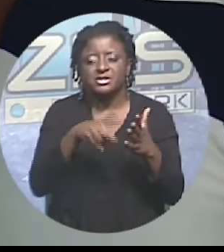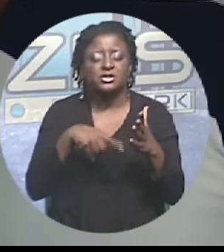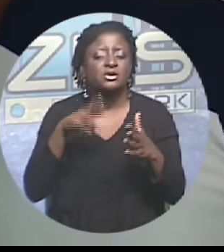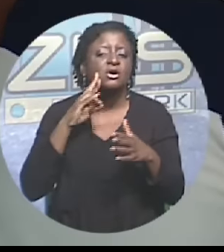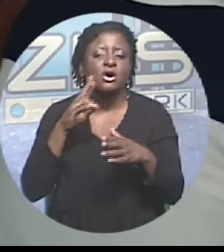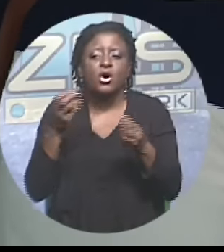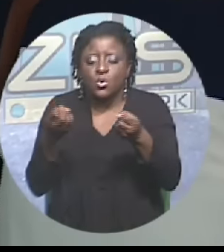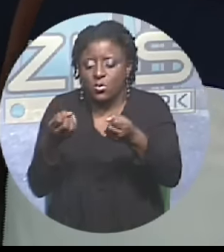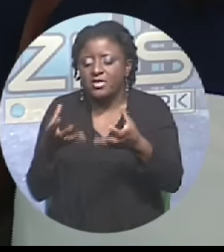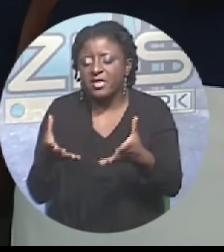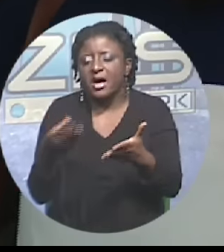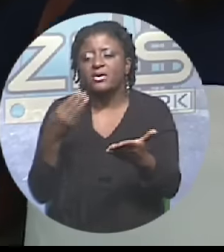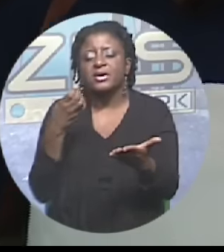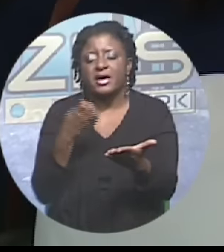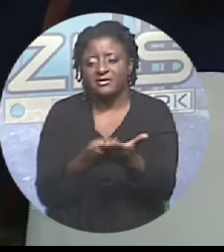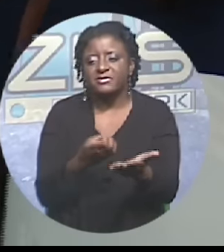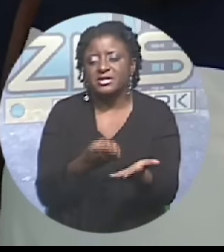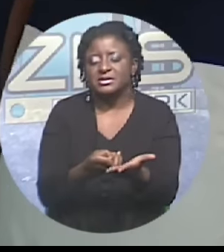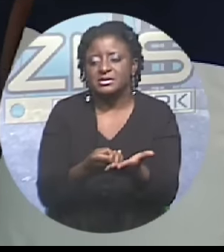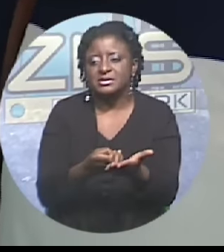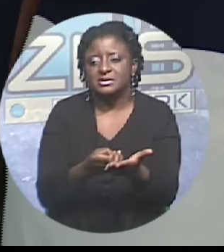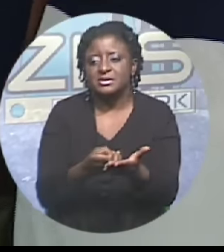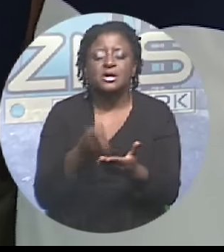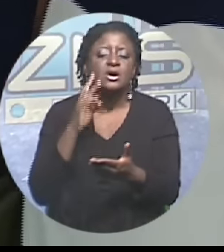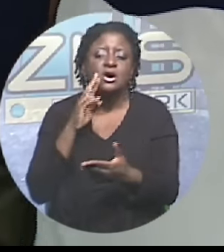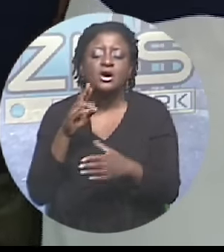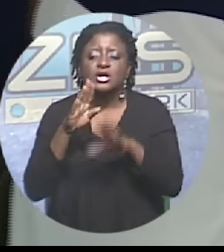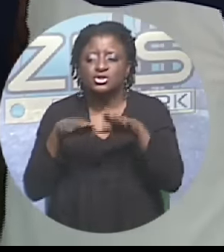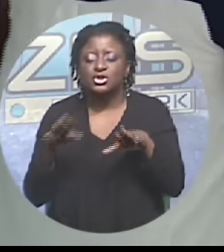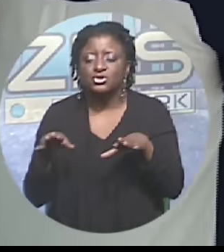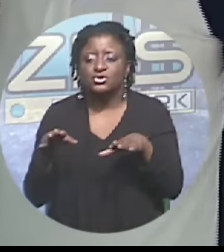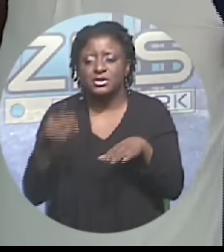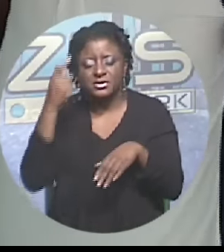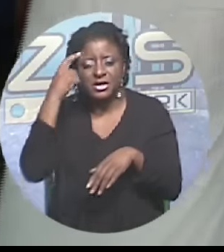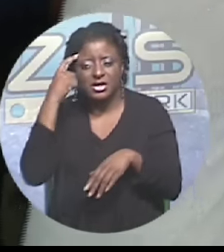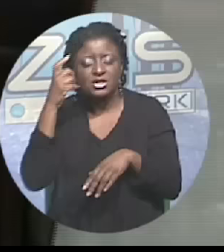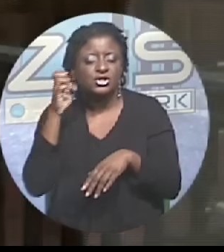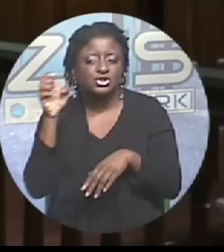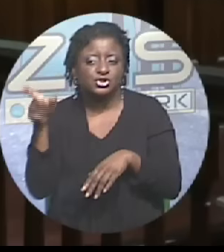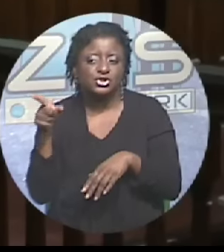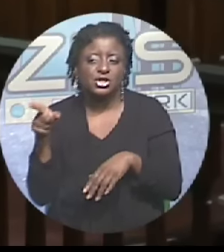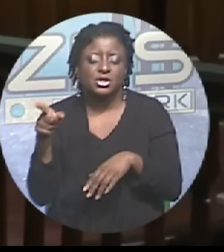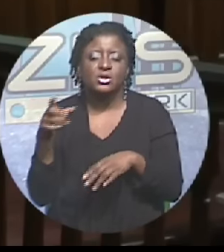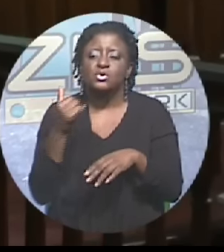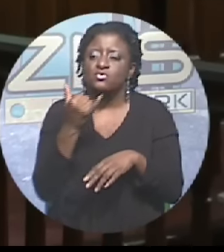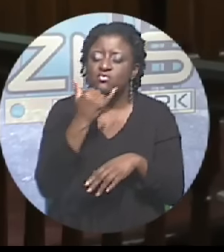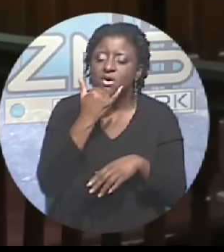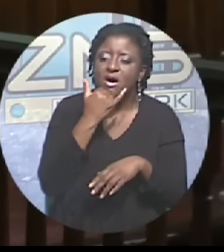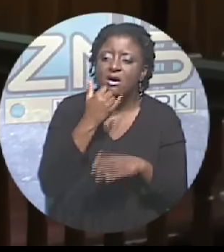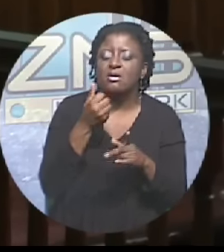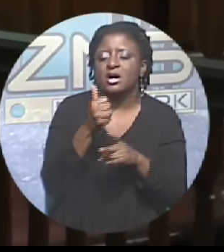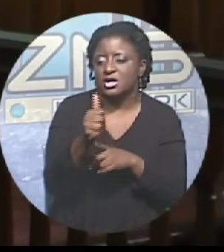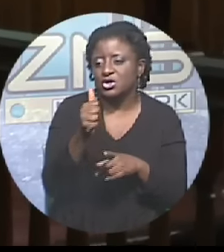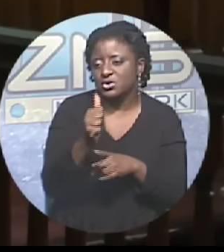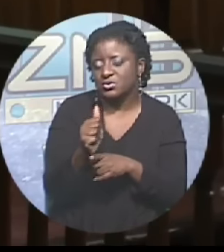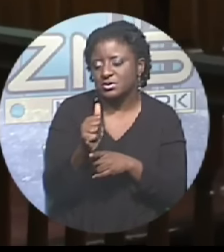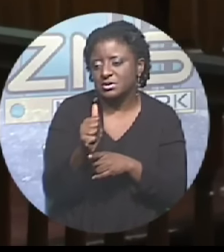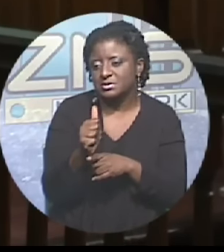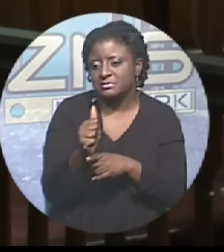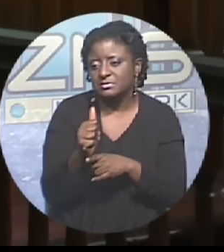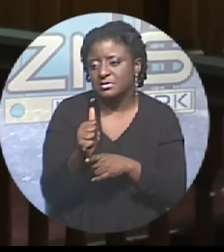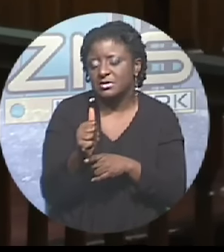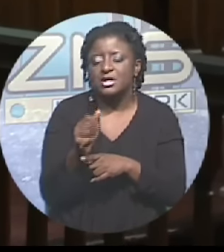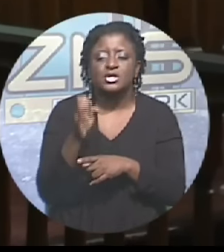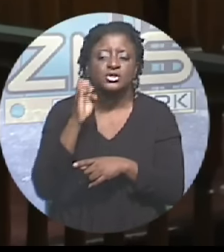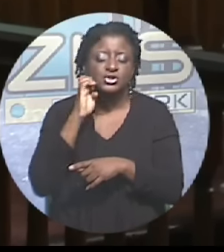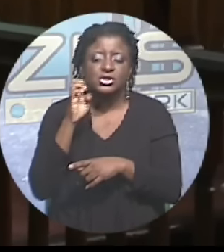time, the probation officer noted that Vasili's children believe she was wrongfully accused. In the end, Senior Justice Stephen Isaacs sentenced